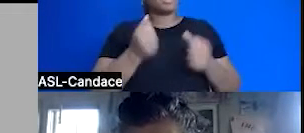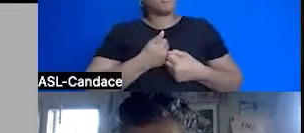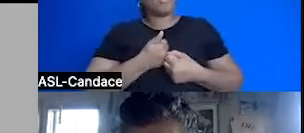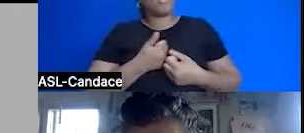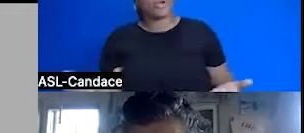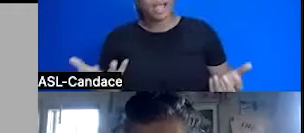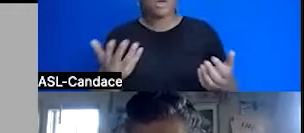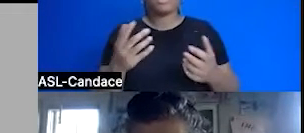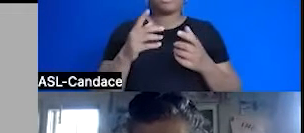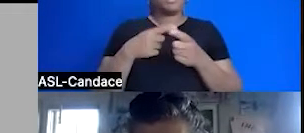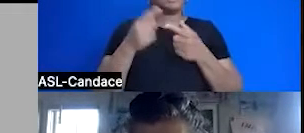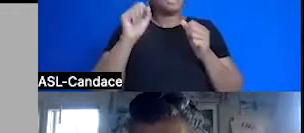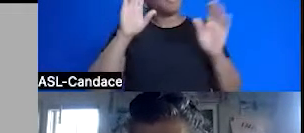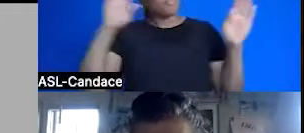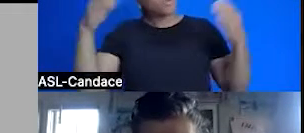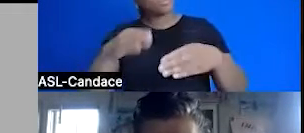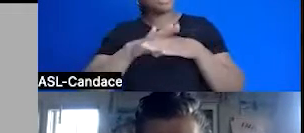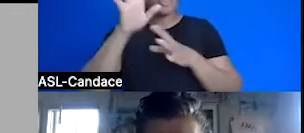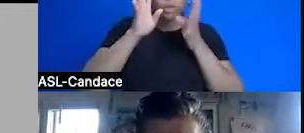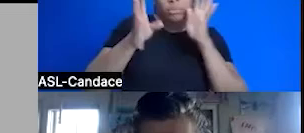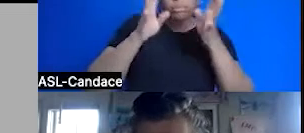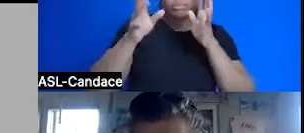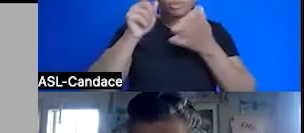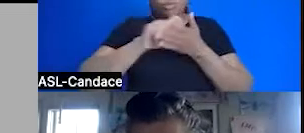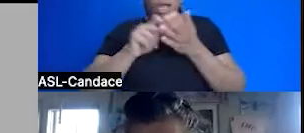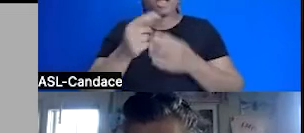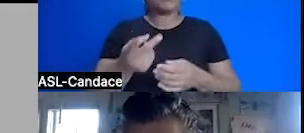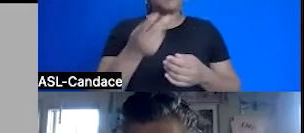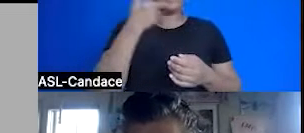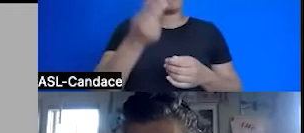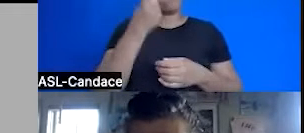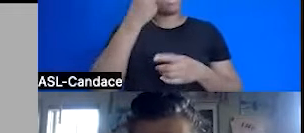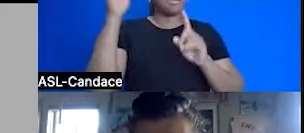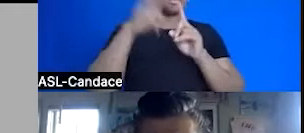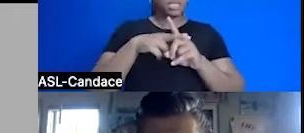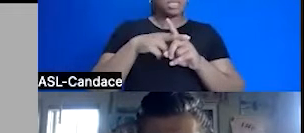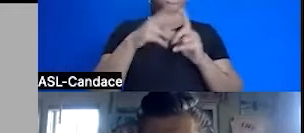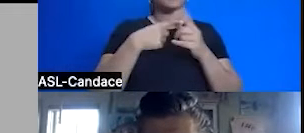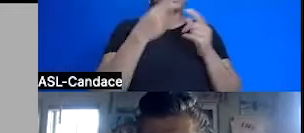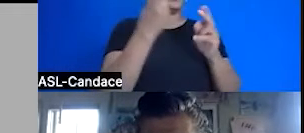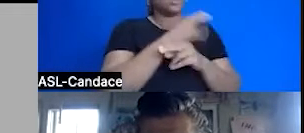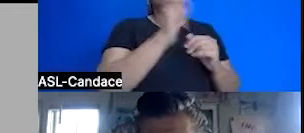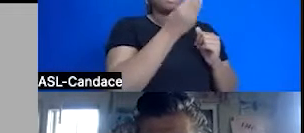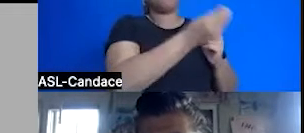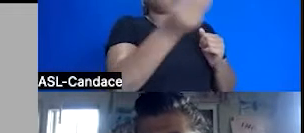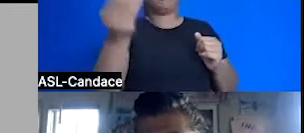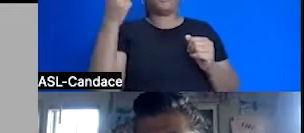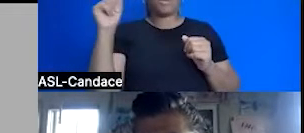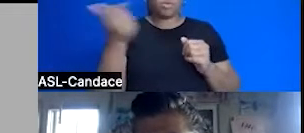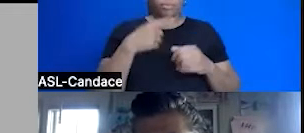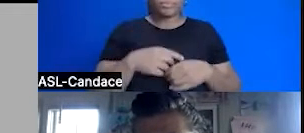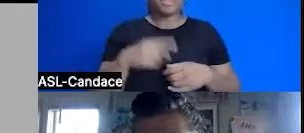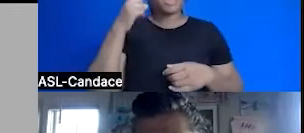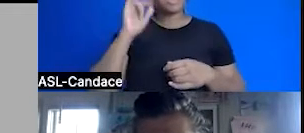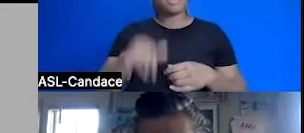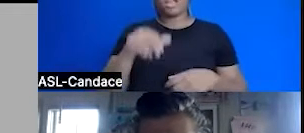creative capacity. And so they can write one application and repurpose it. I think the nonfiction core app, the